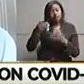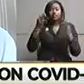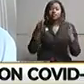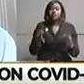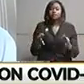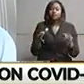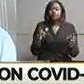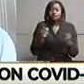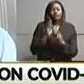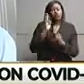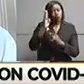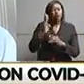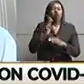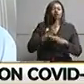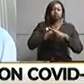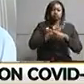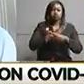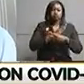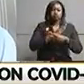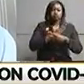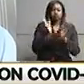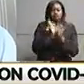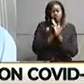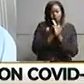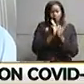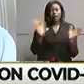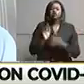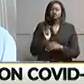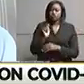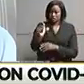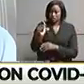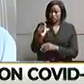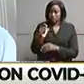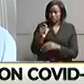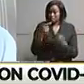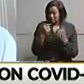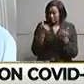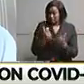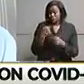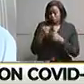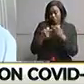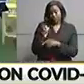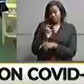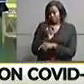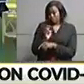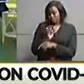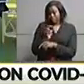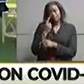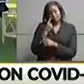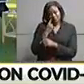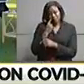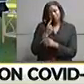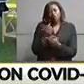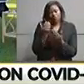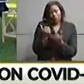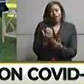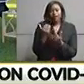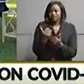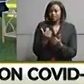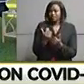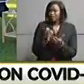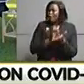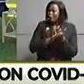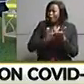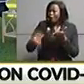to suspend public transport. But that one, let's wait